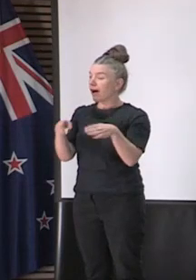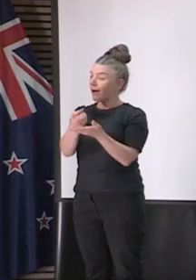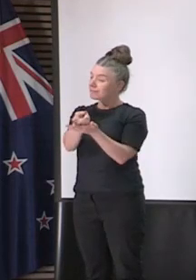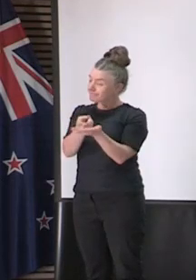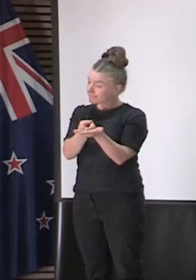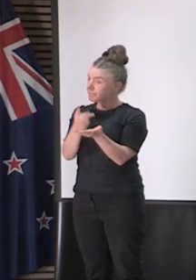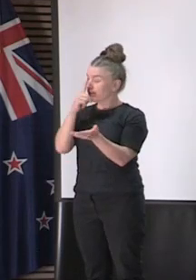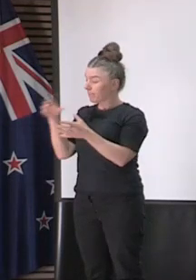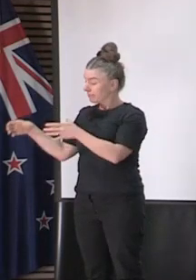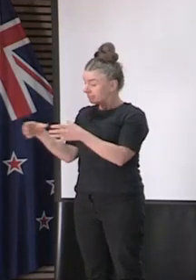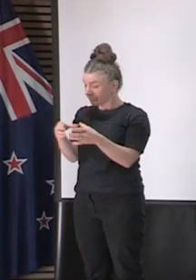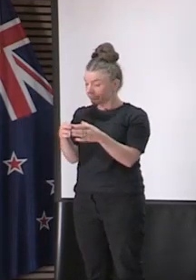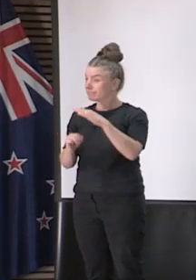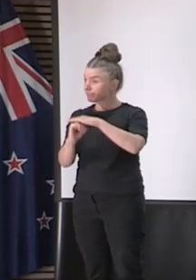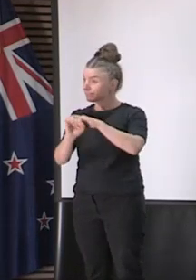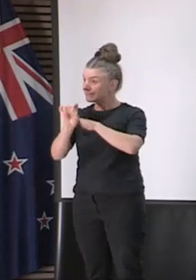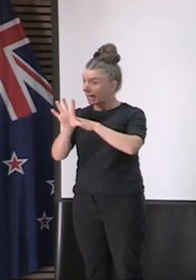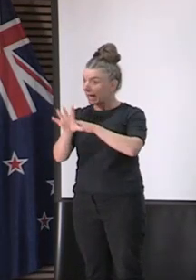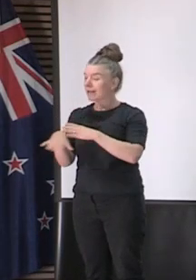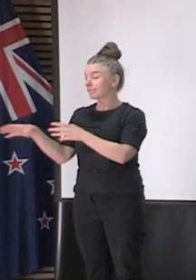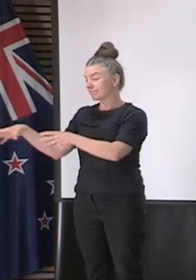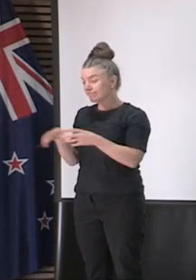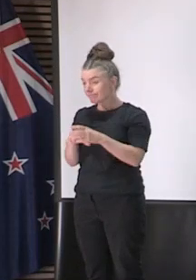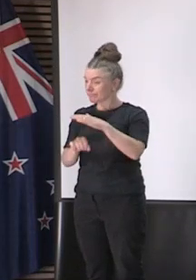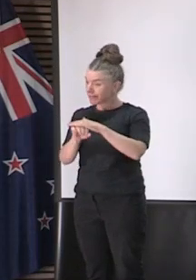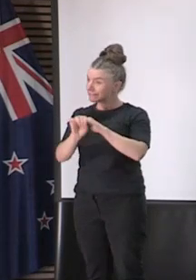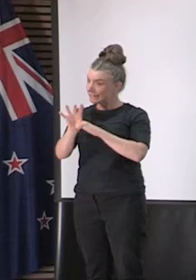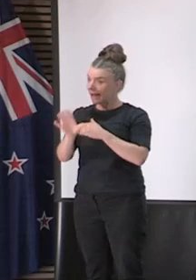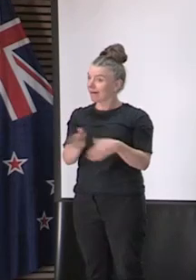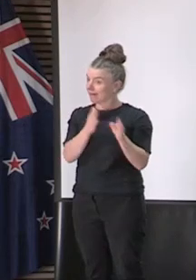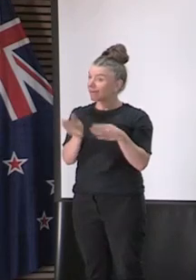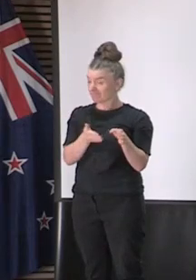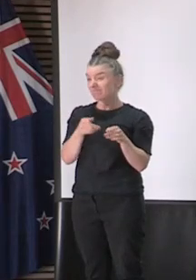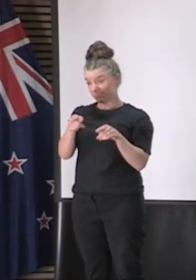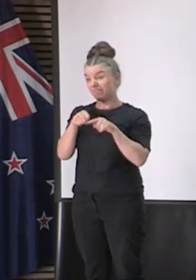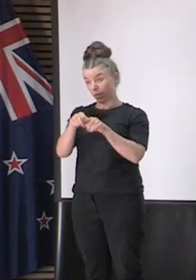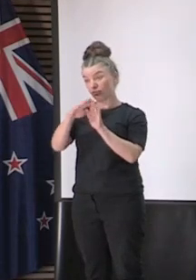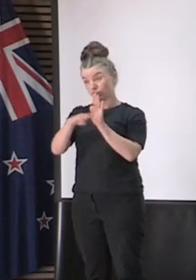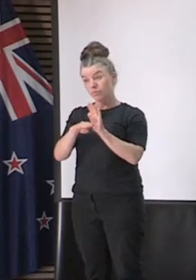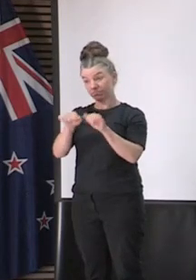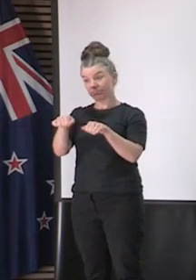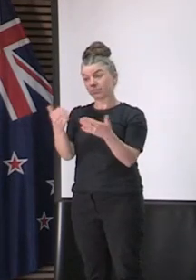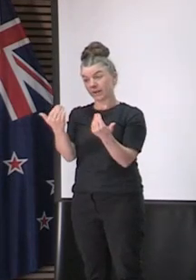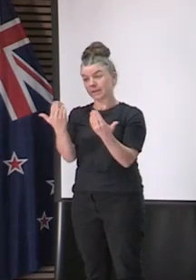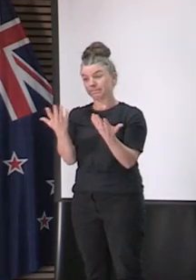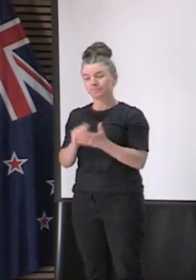in groups, then yes, that is something that could be managed and would be within the guidelines that have been set.